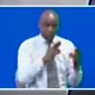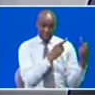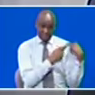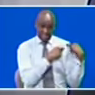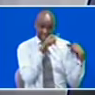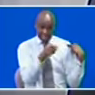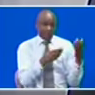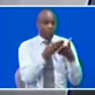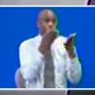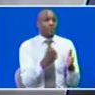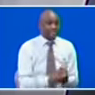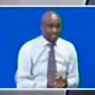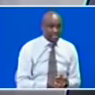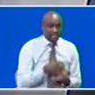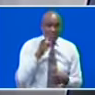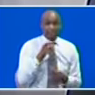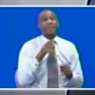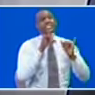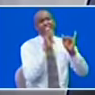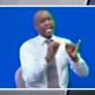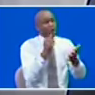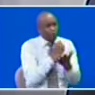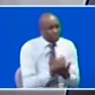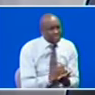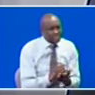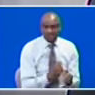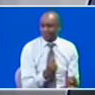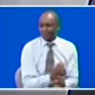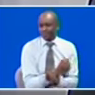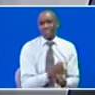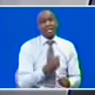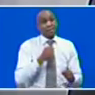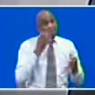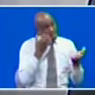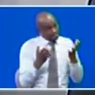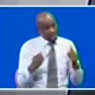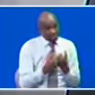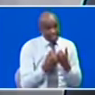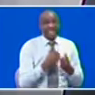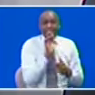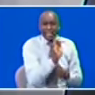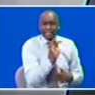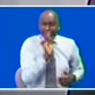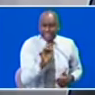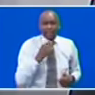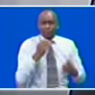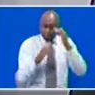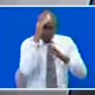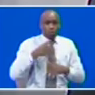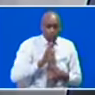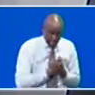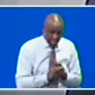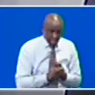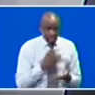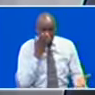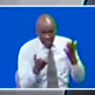of procuring still be in office, because it goes to the point of touching on the professionalism and whether there was